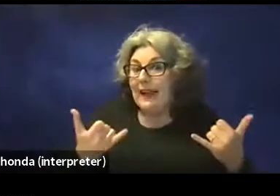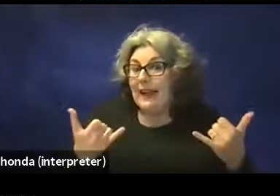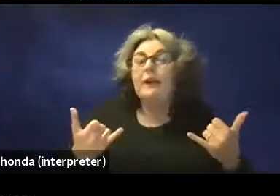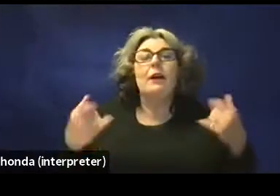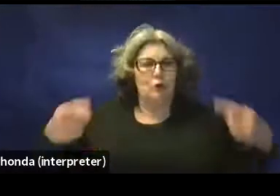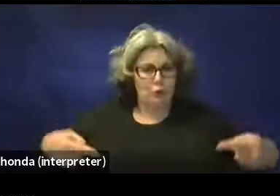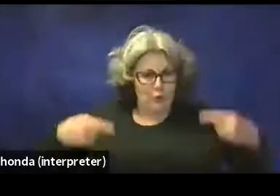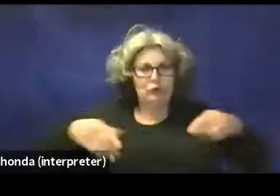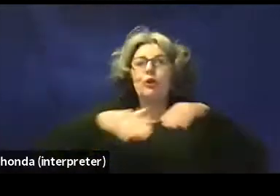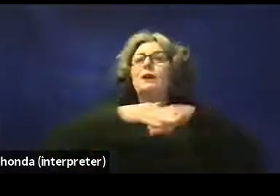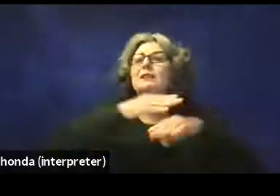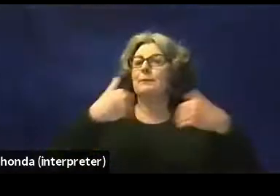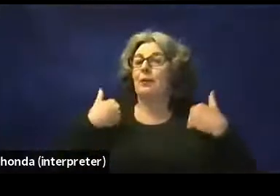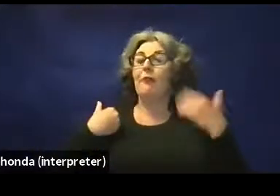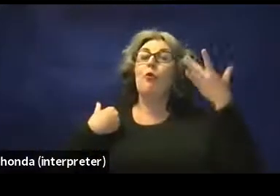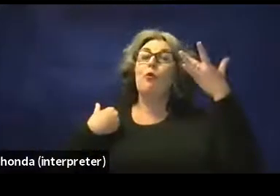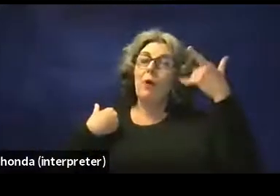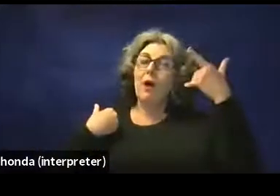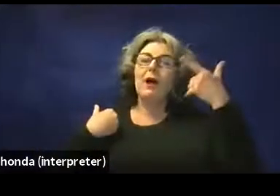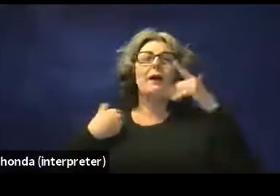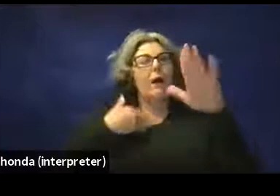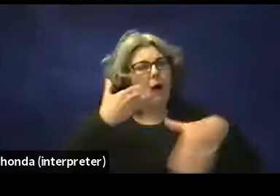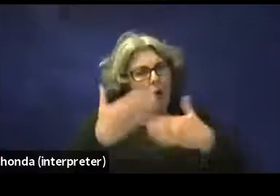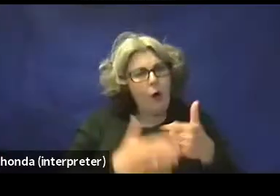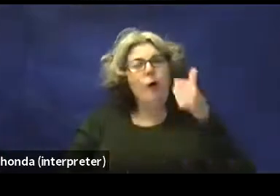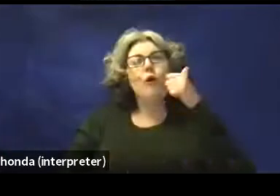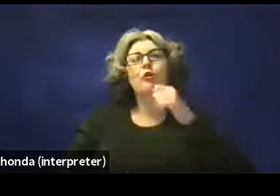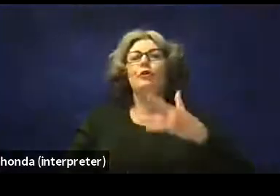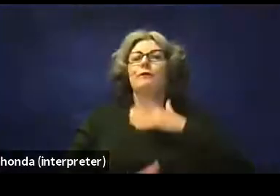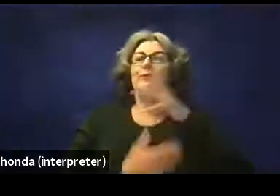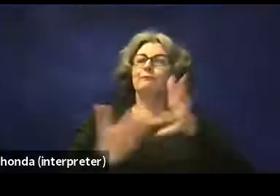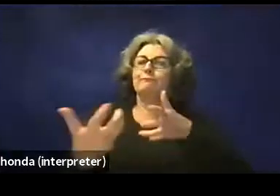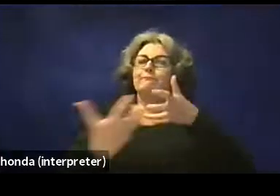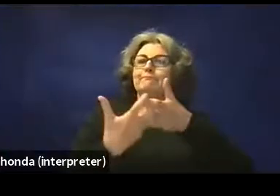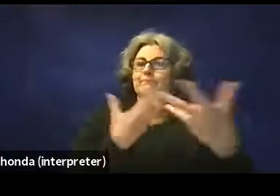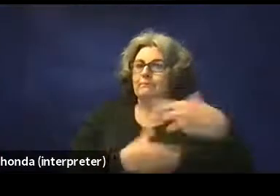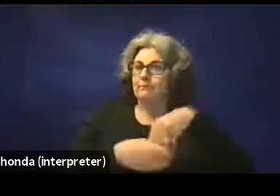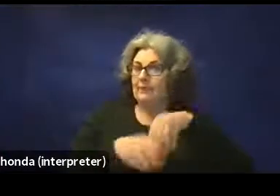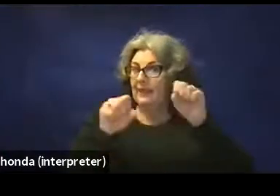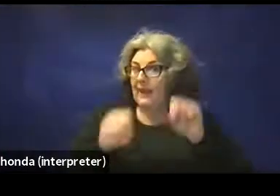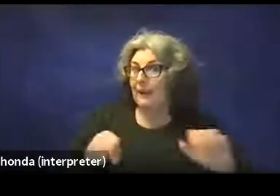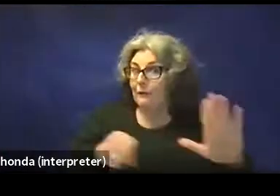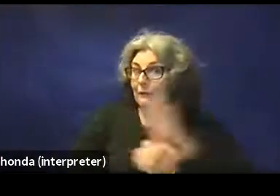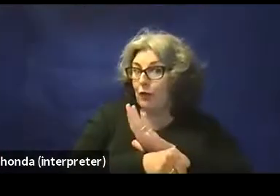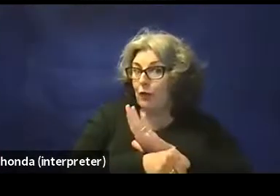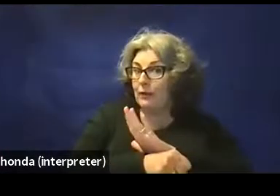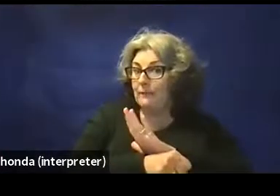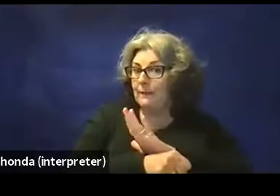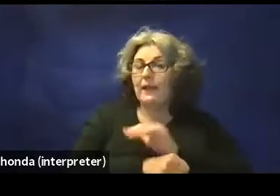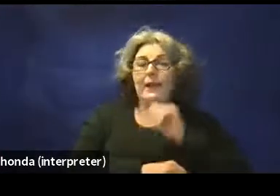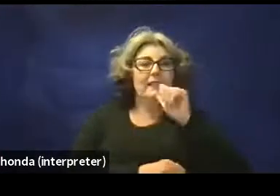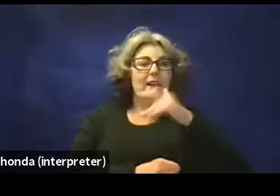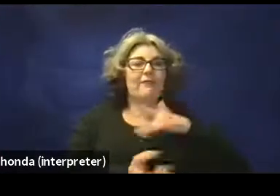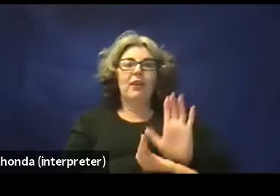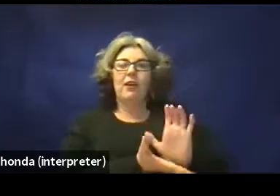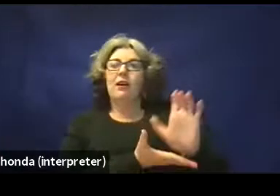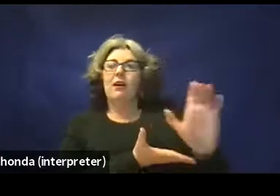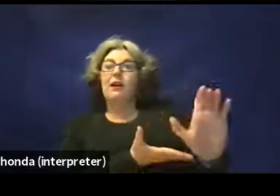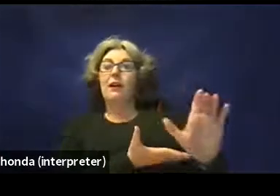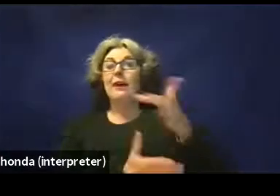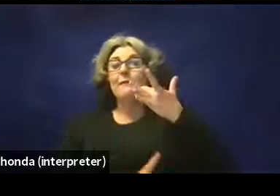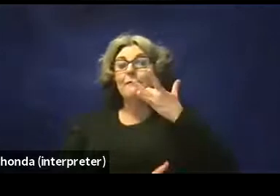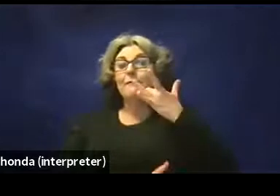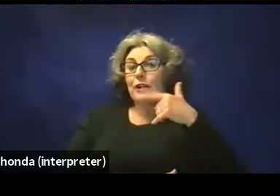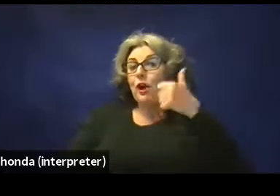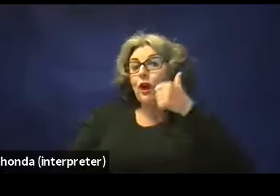wheelchair accessible because we want to make sure all girls feel like they can participate fully and not feel pushed out. And fortunately,